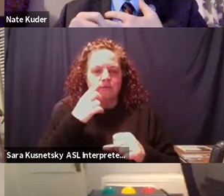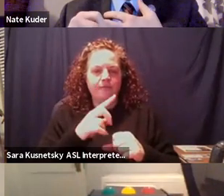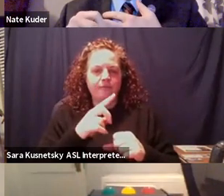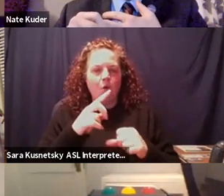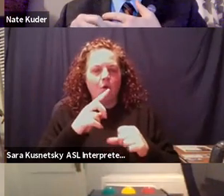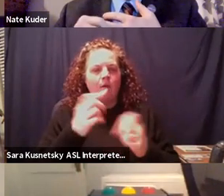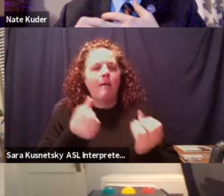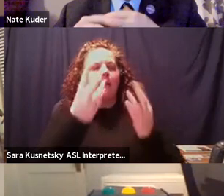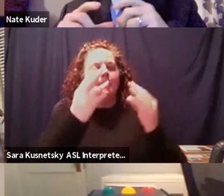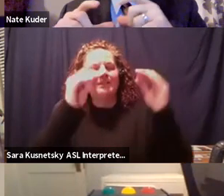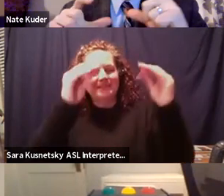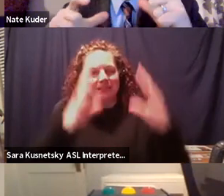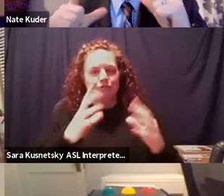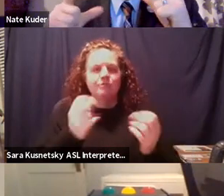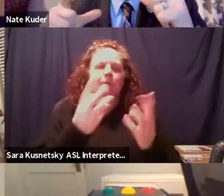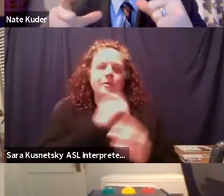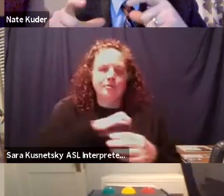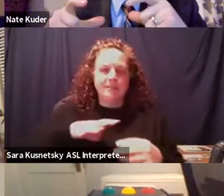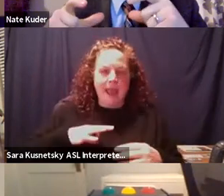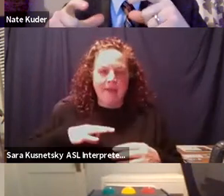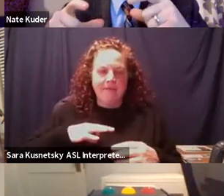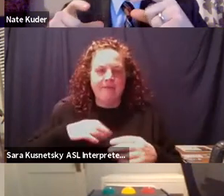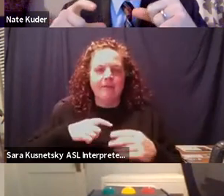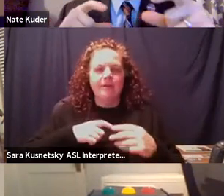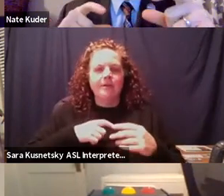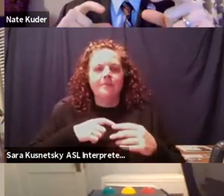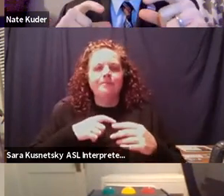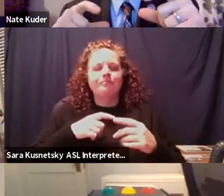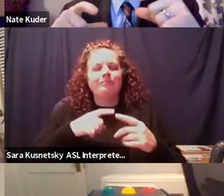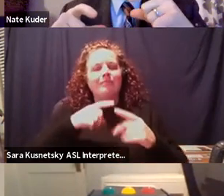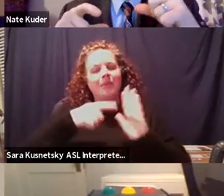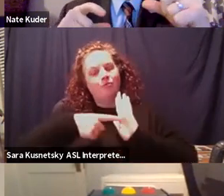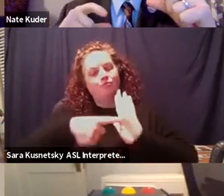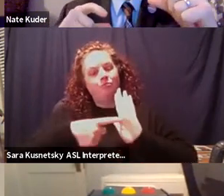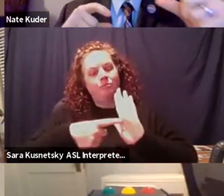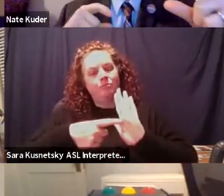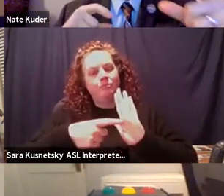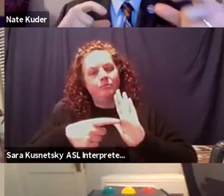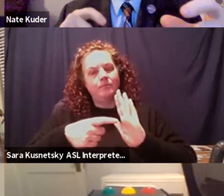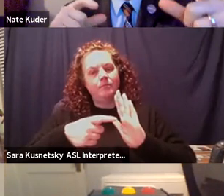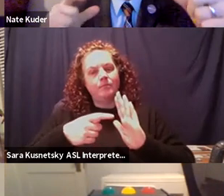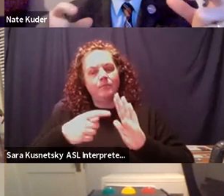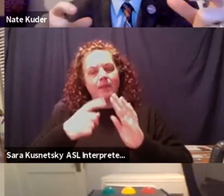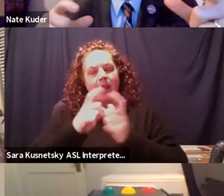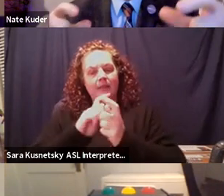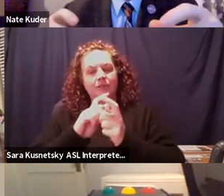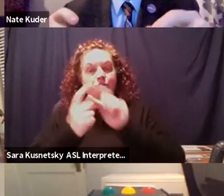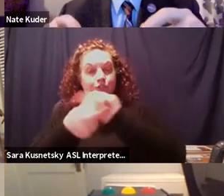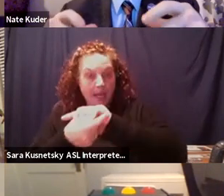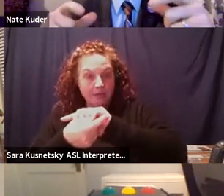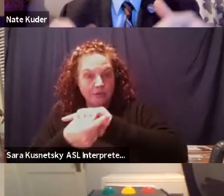teachers and staff. And so it represents not a change. You know, they may need a different number of